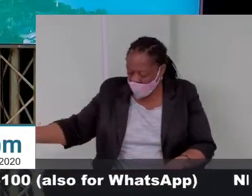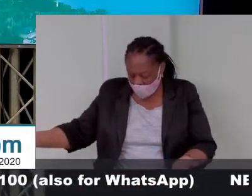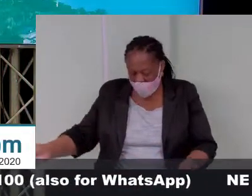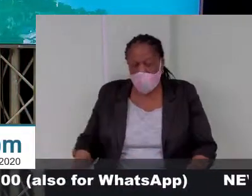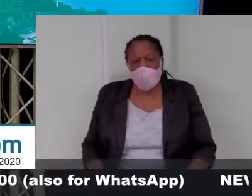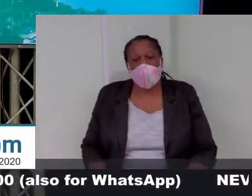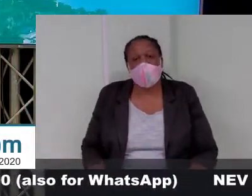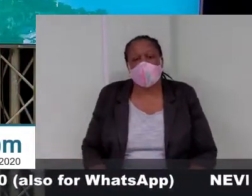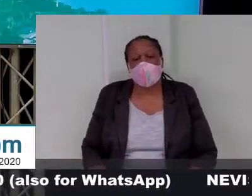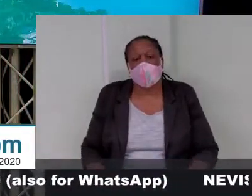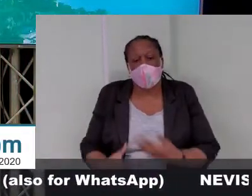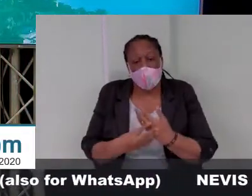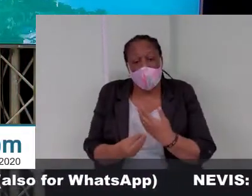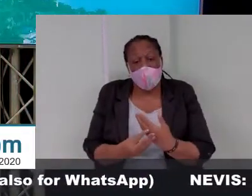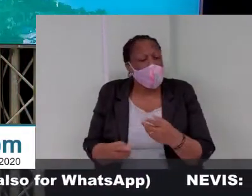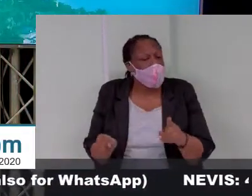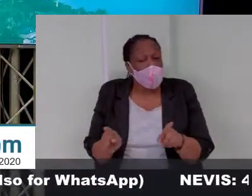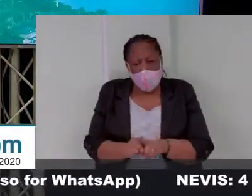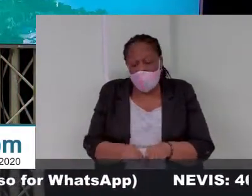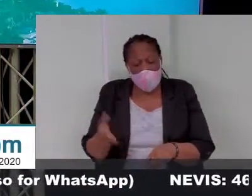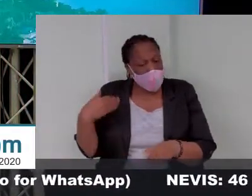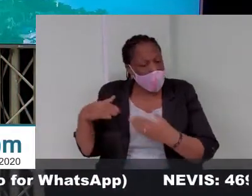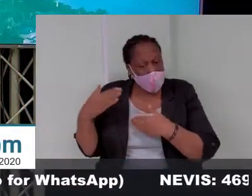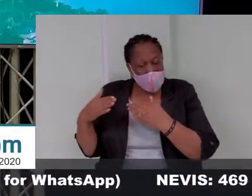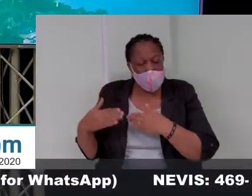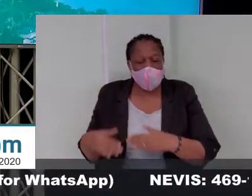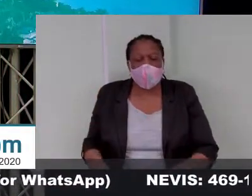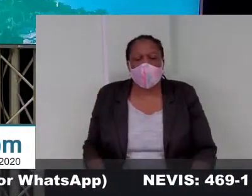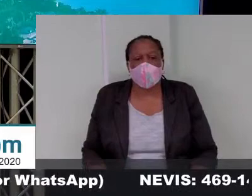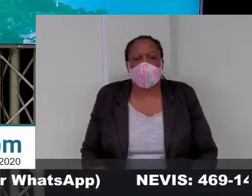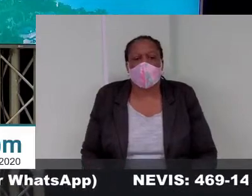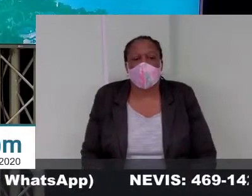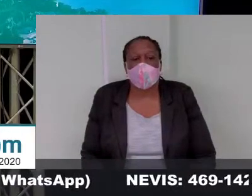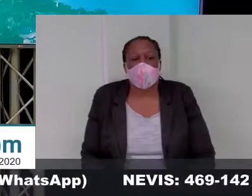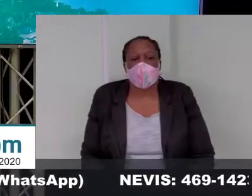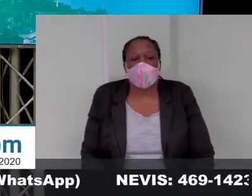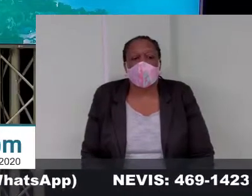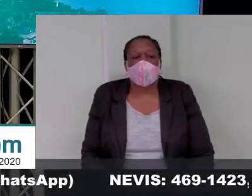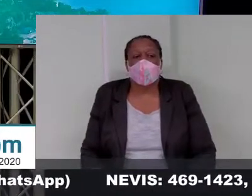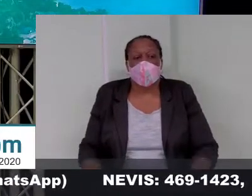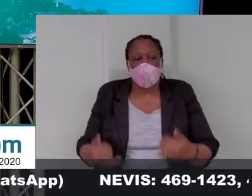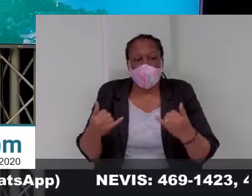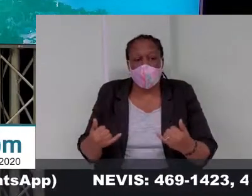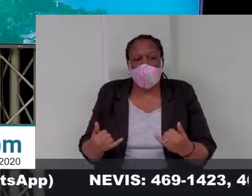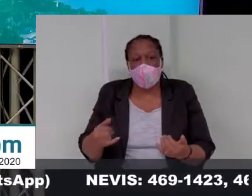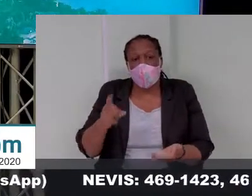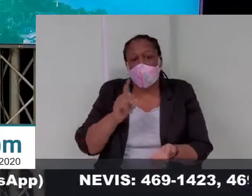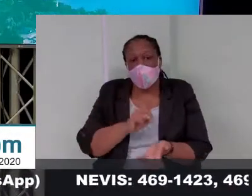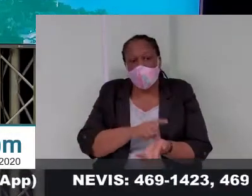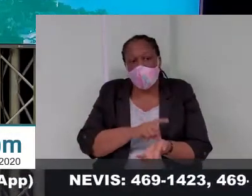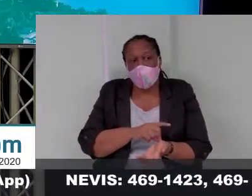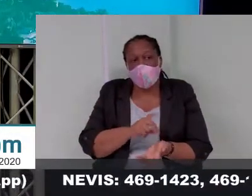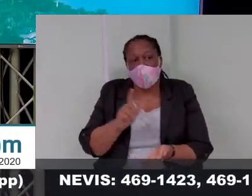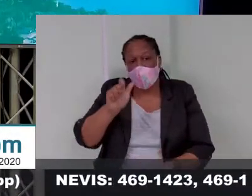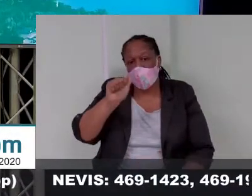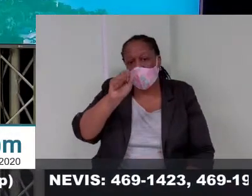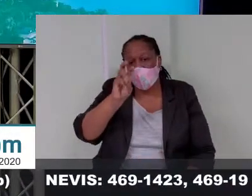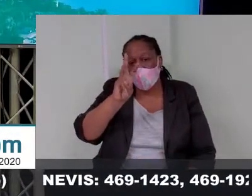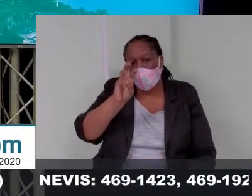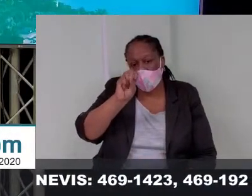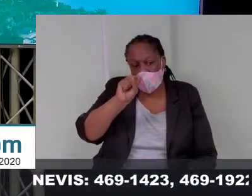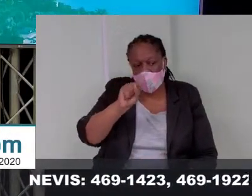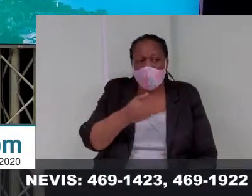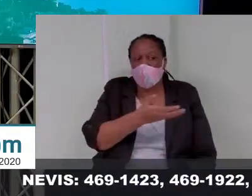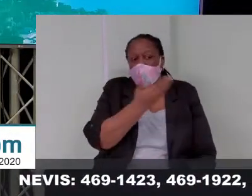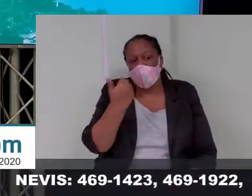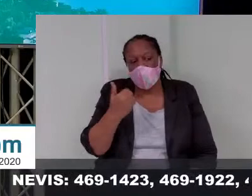Thank you very much, Superintendent Henry. I now invite Dr. Hazel Laws, our Chief Medical Officer for the